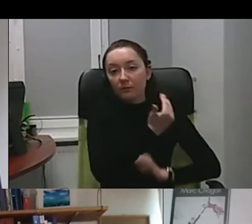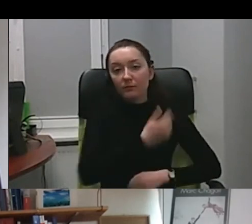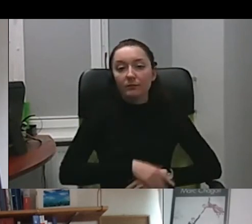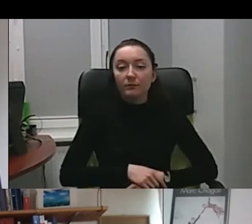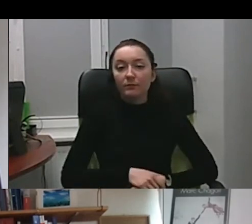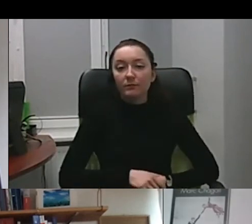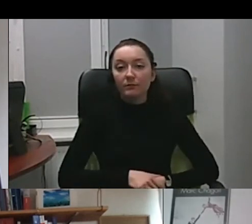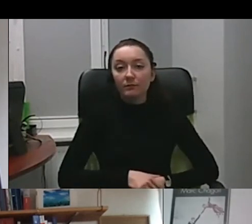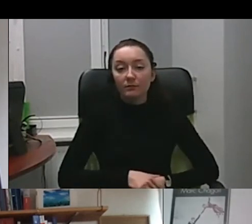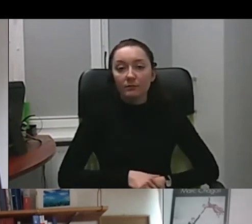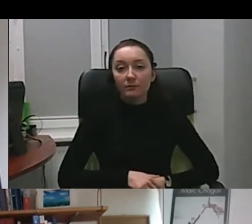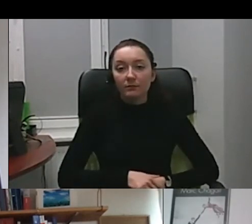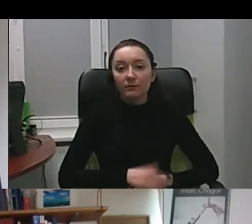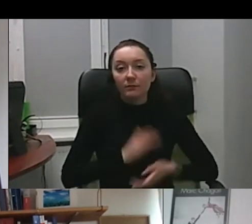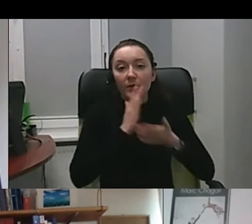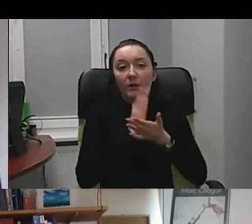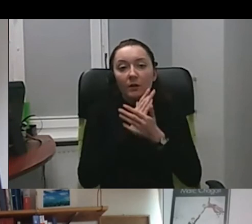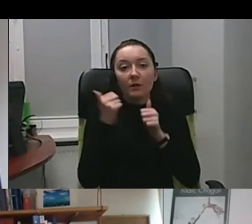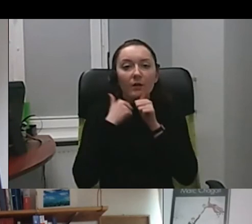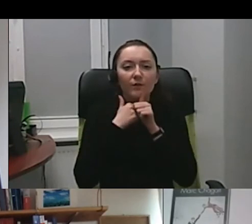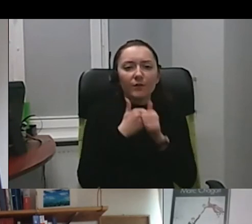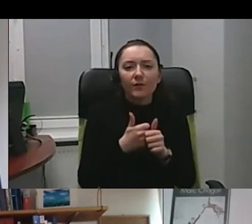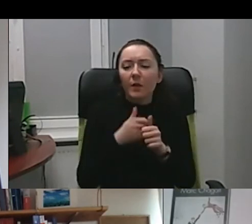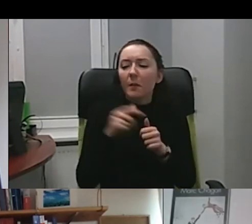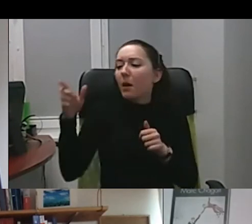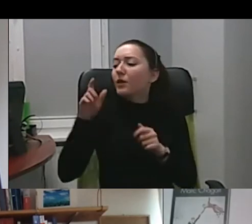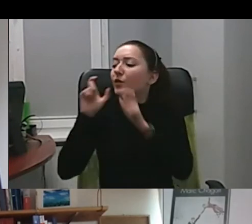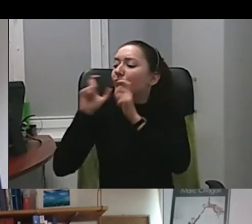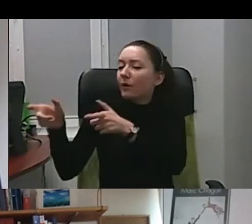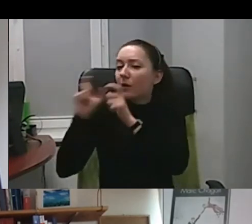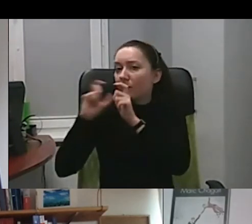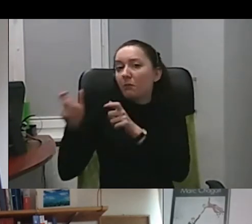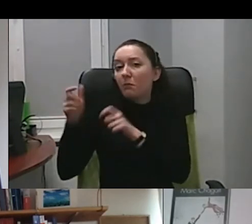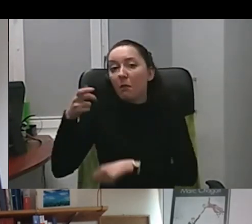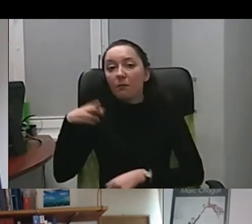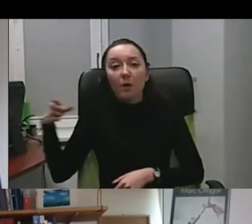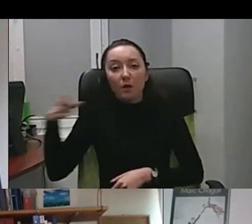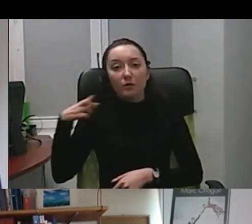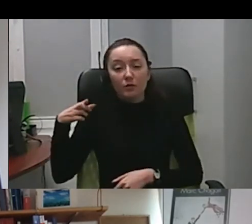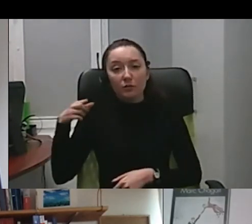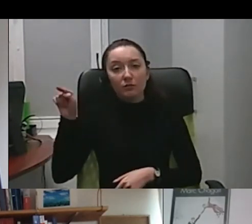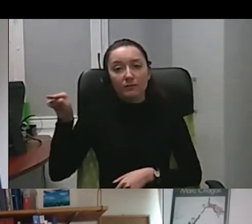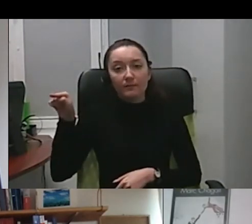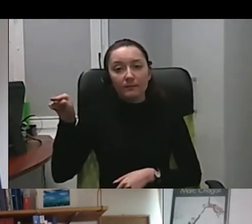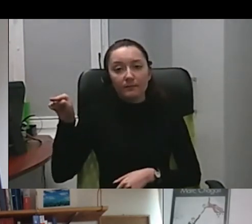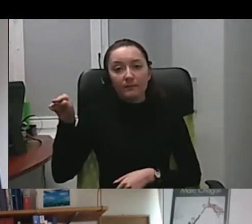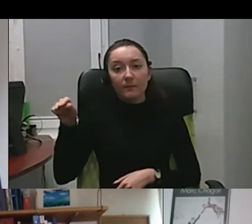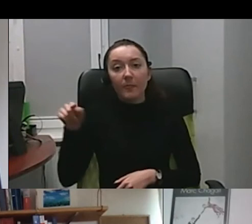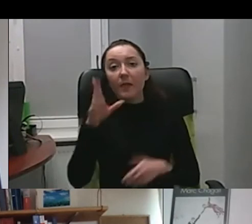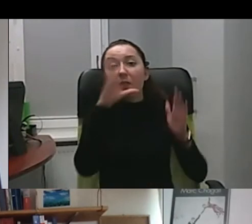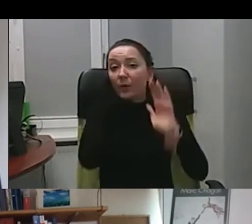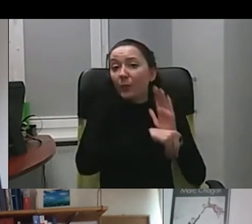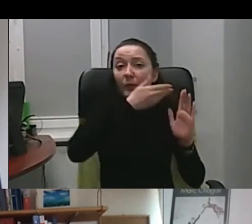fact Belarus is not a member, is because the Parliamentary Assembly makes it a condition